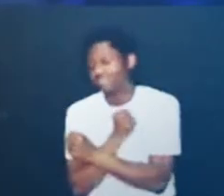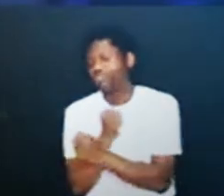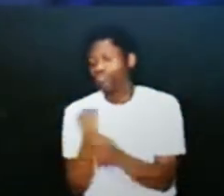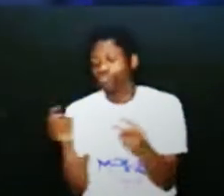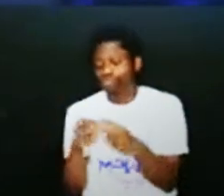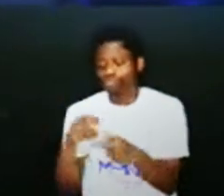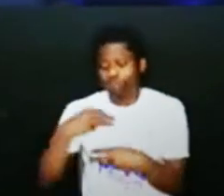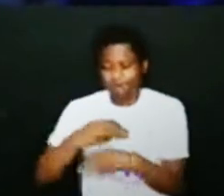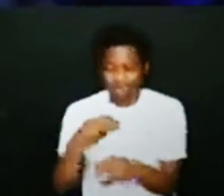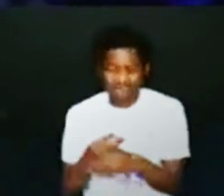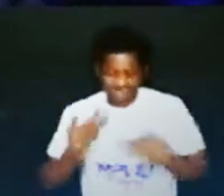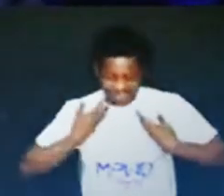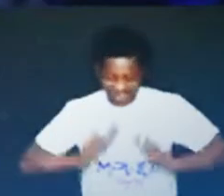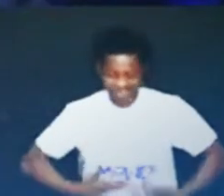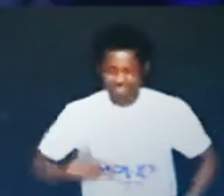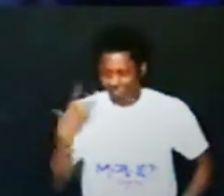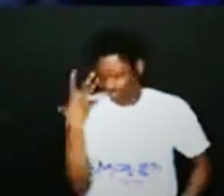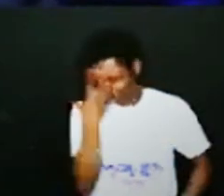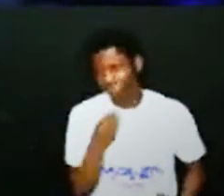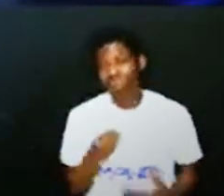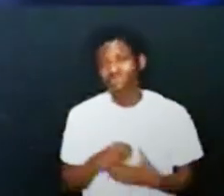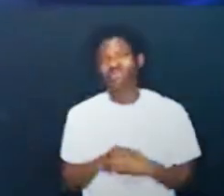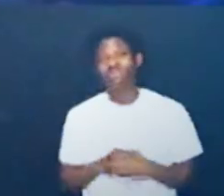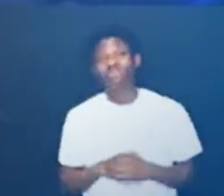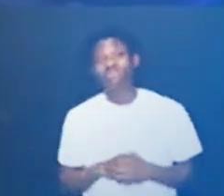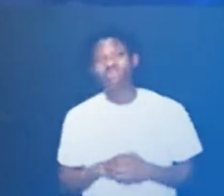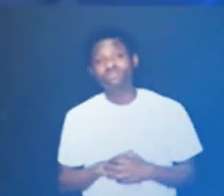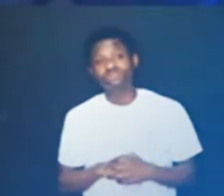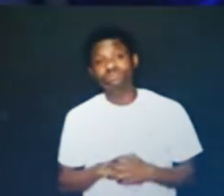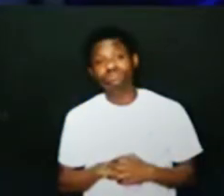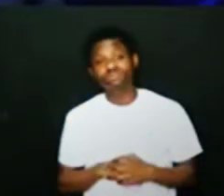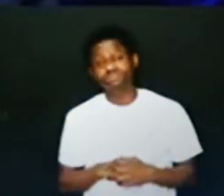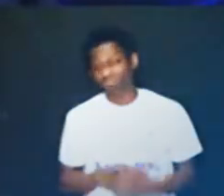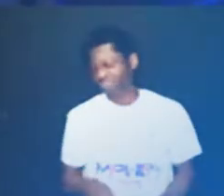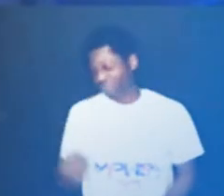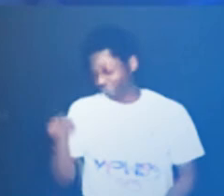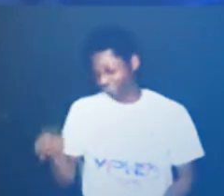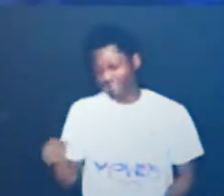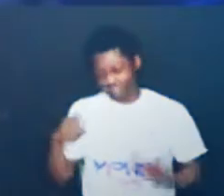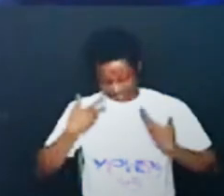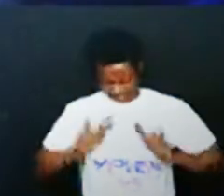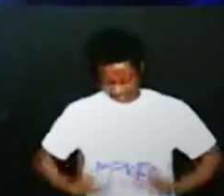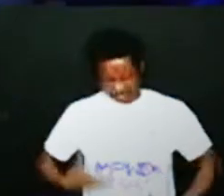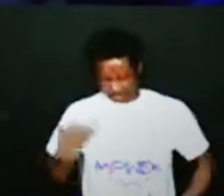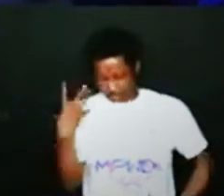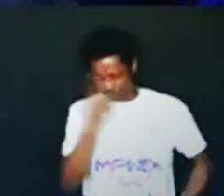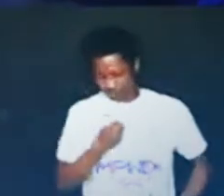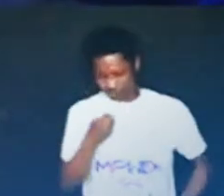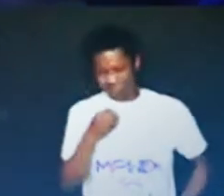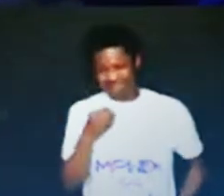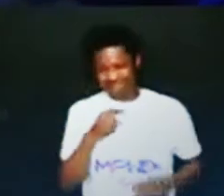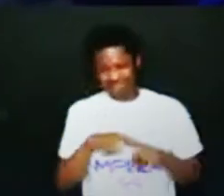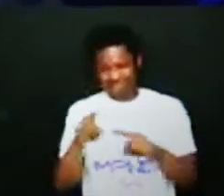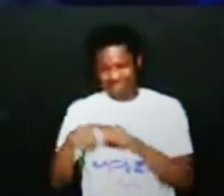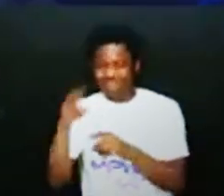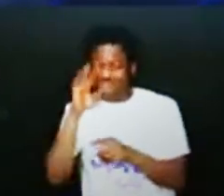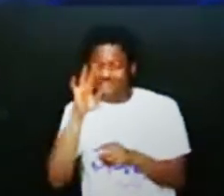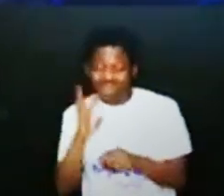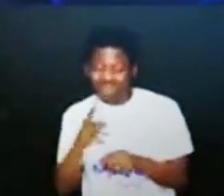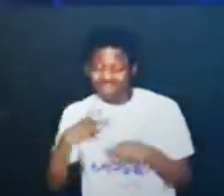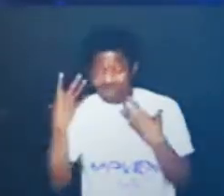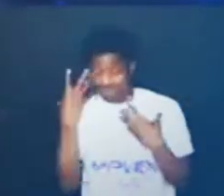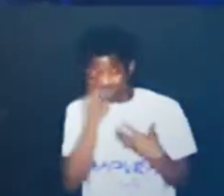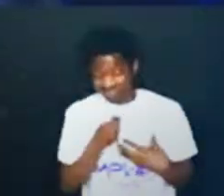karibi emano. This also Winso was a problem. And also ensoche. Offense number